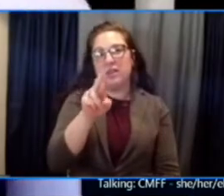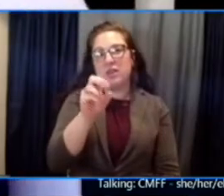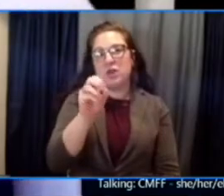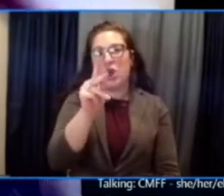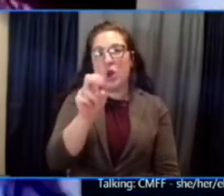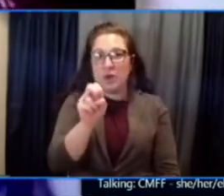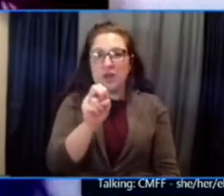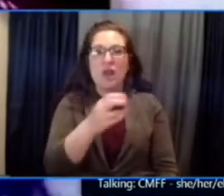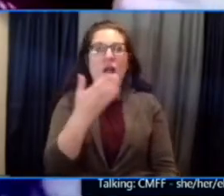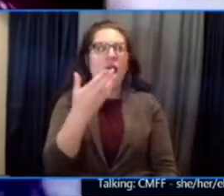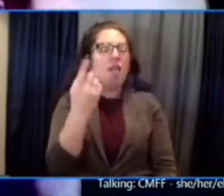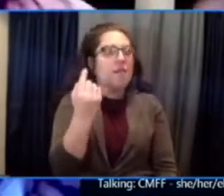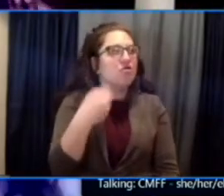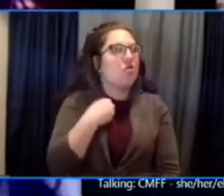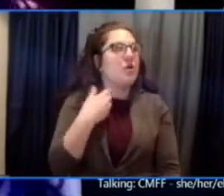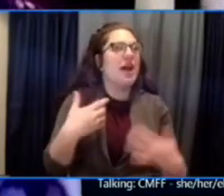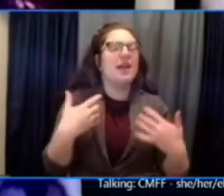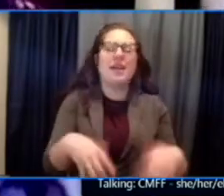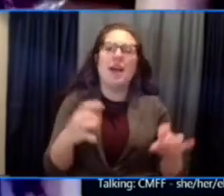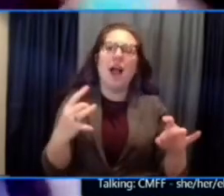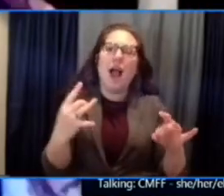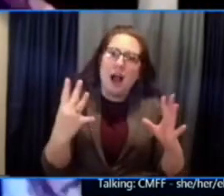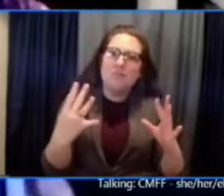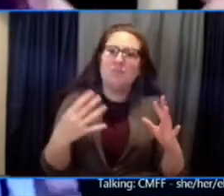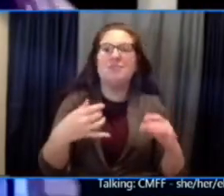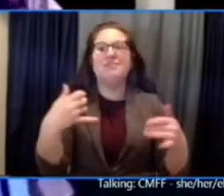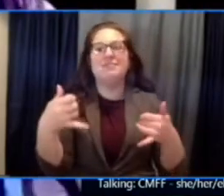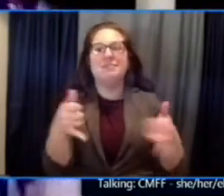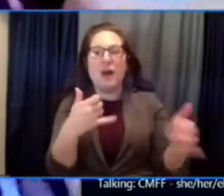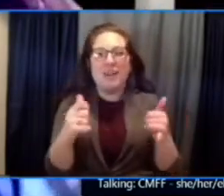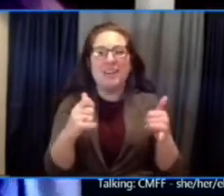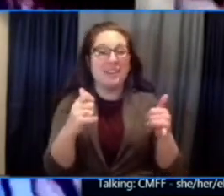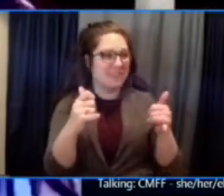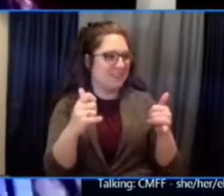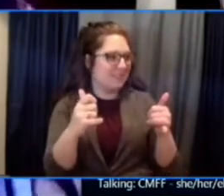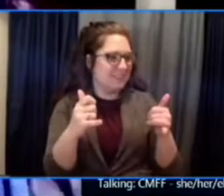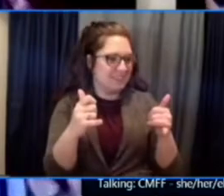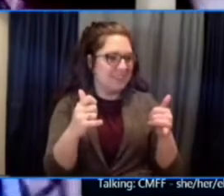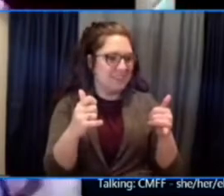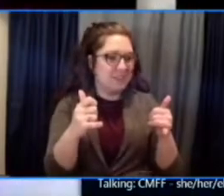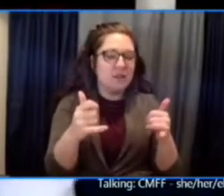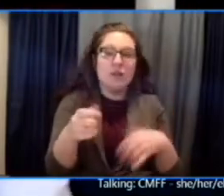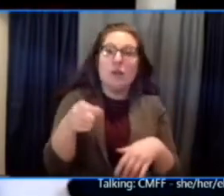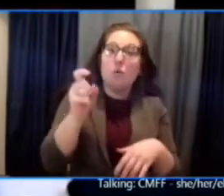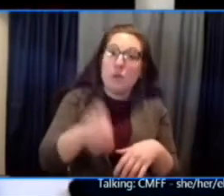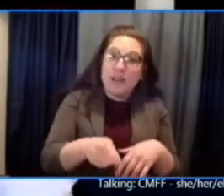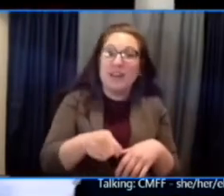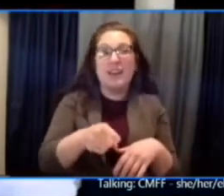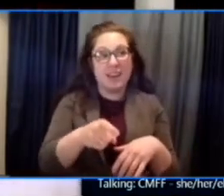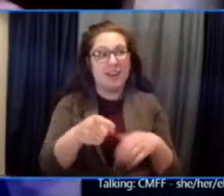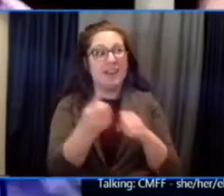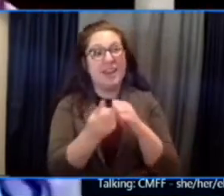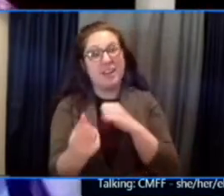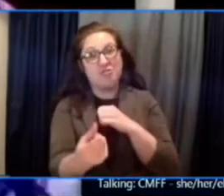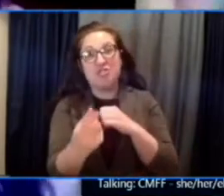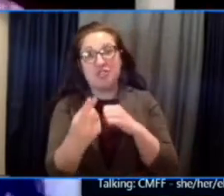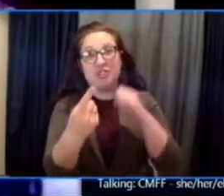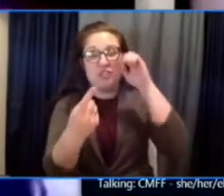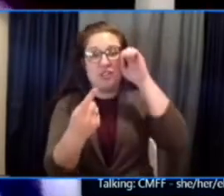So I'm just so excited. Like, you know, I just want to be on a beach, you know, be able to go back out. I want to be able to go back to Road Ahead